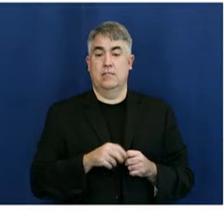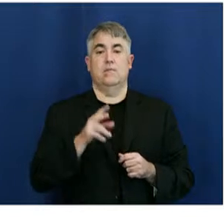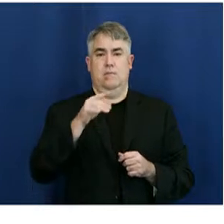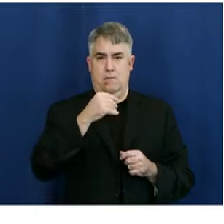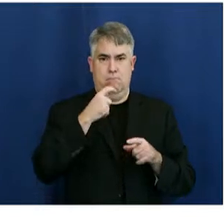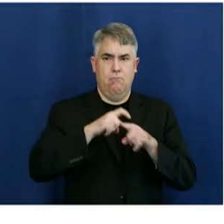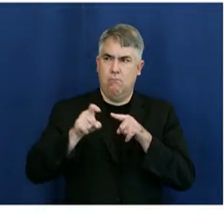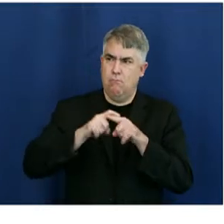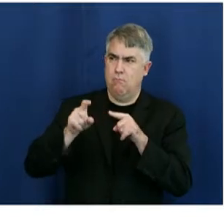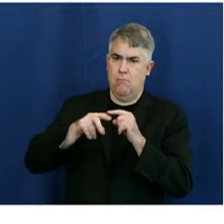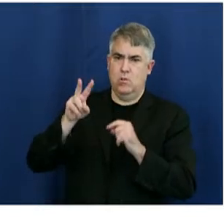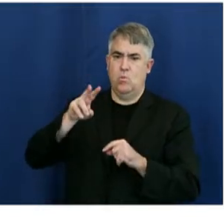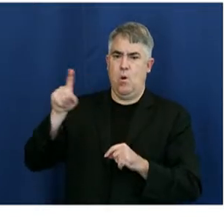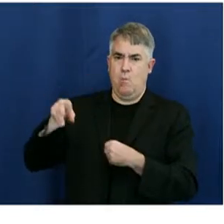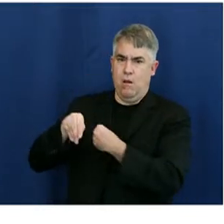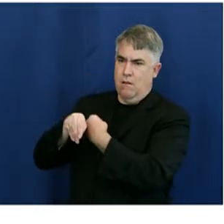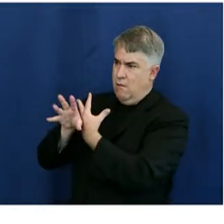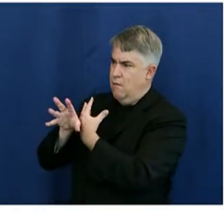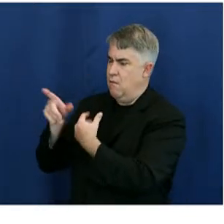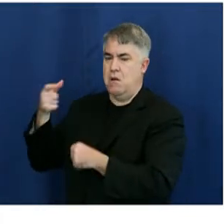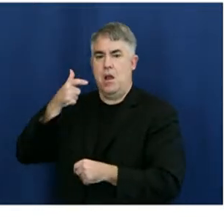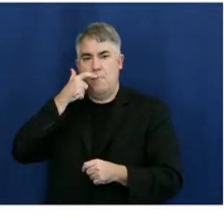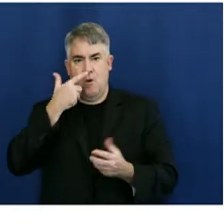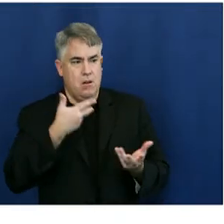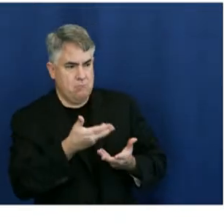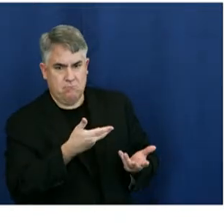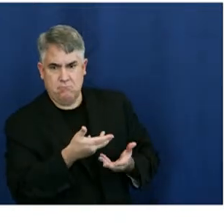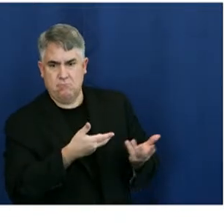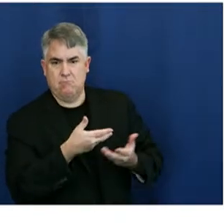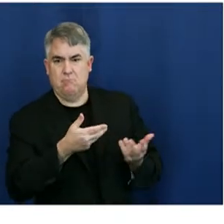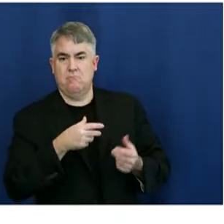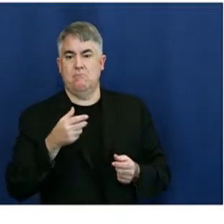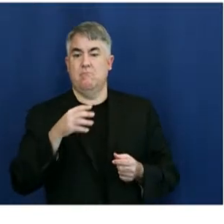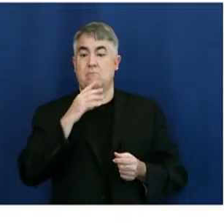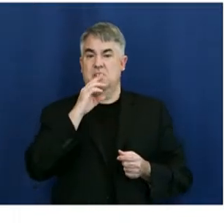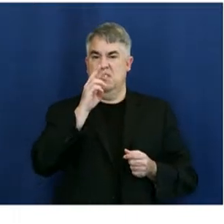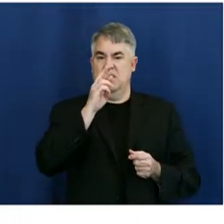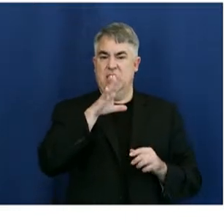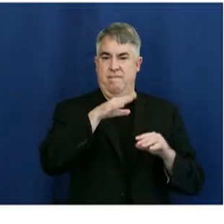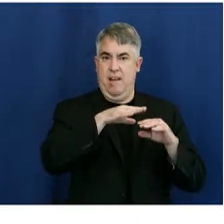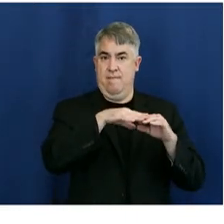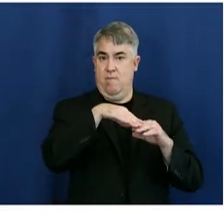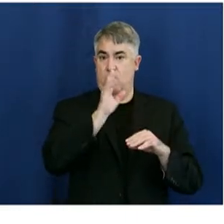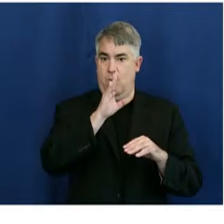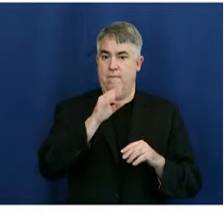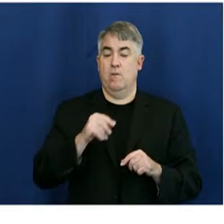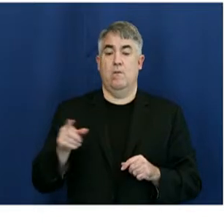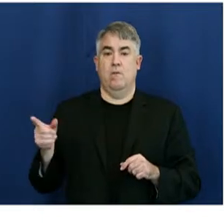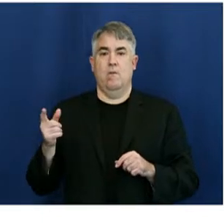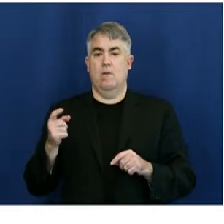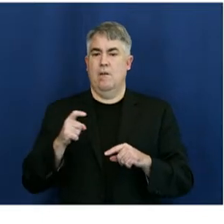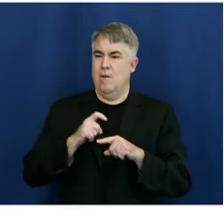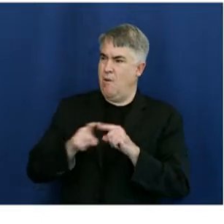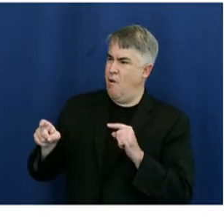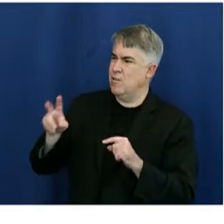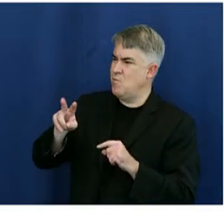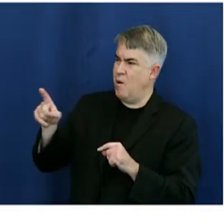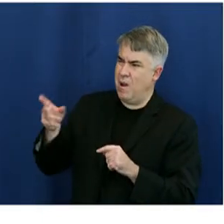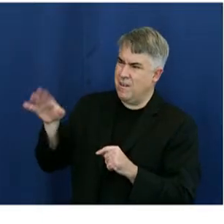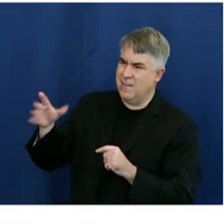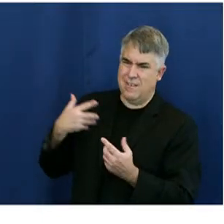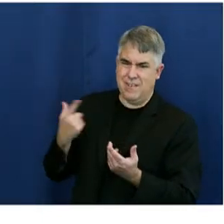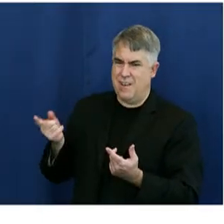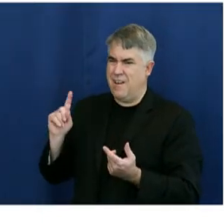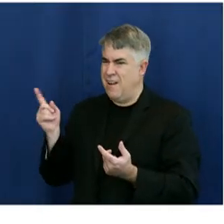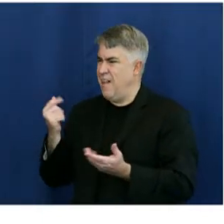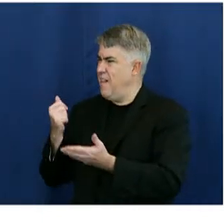that anybody who's older than 65 years or older is able to call 211 and get their appointments made for them